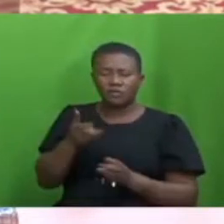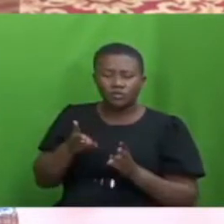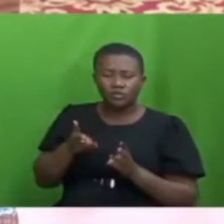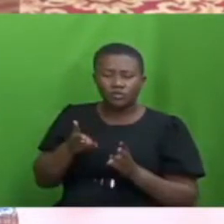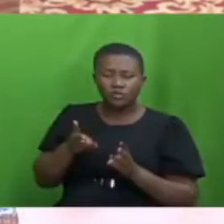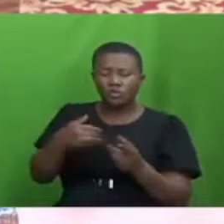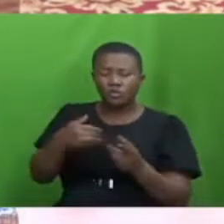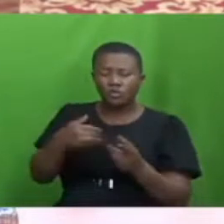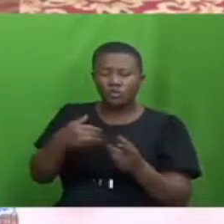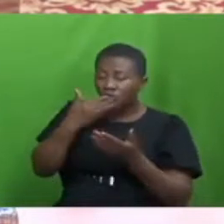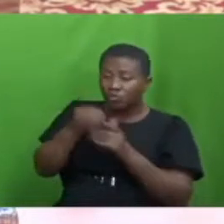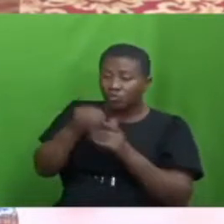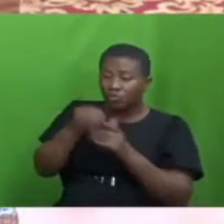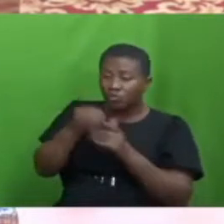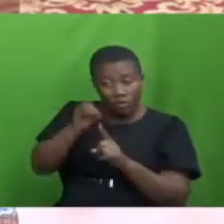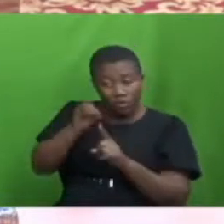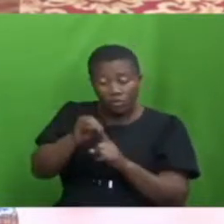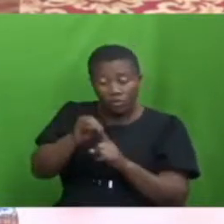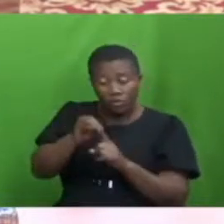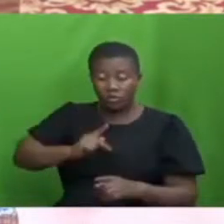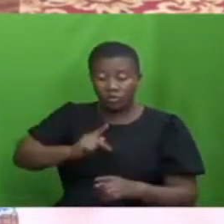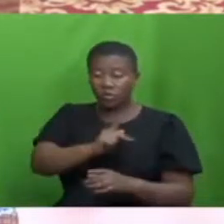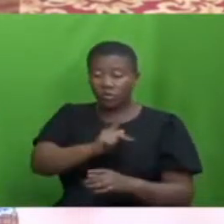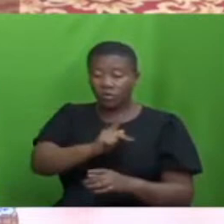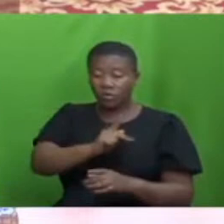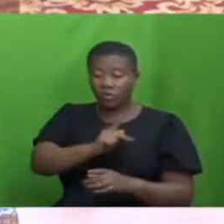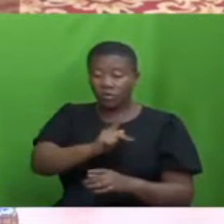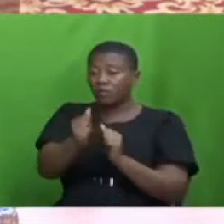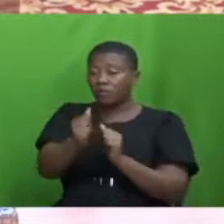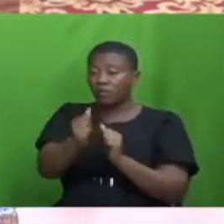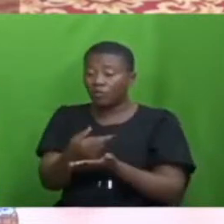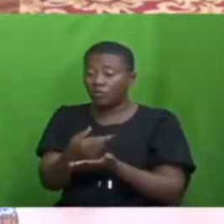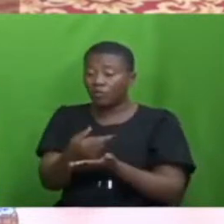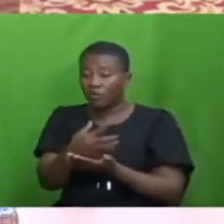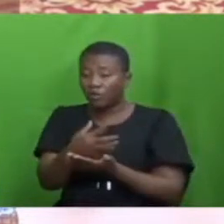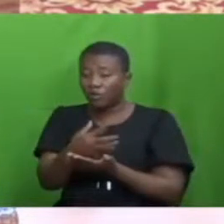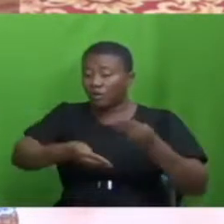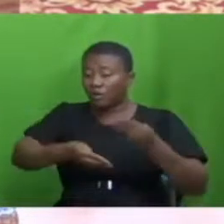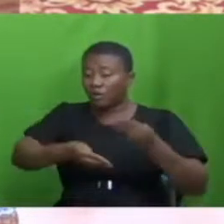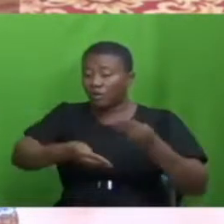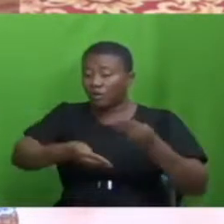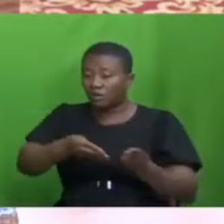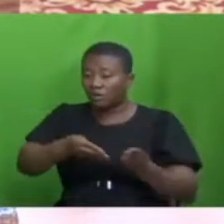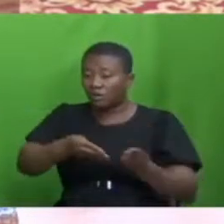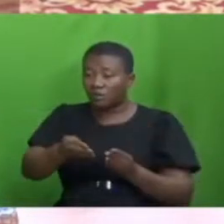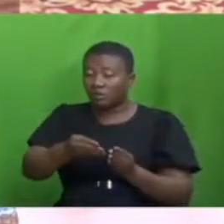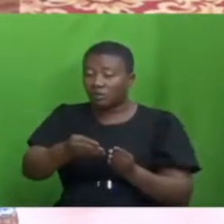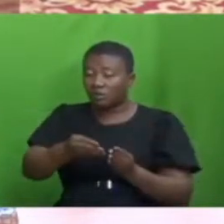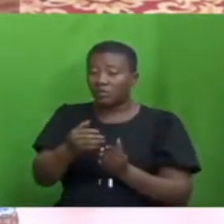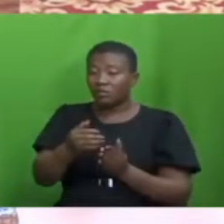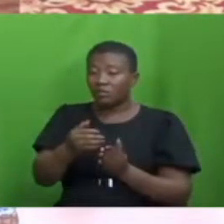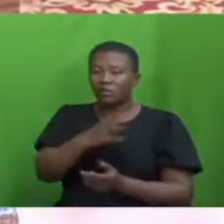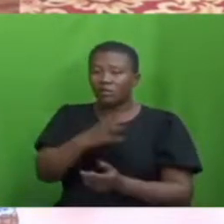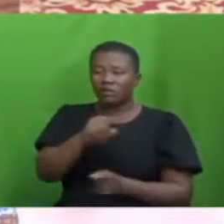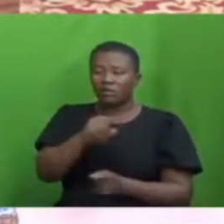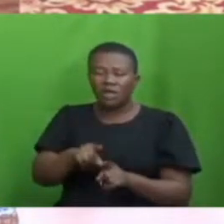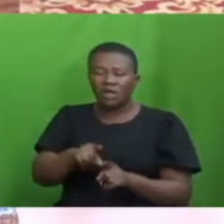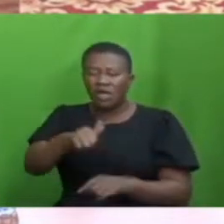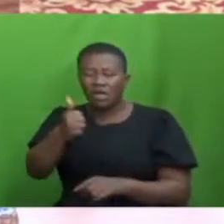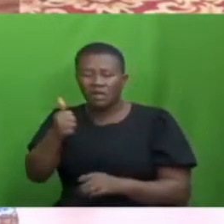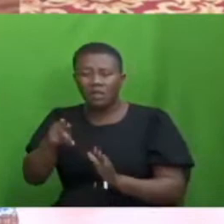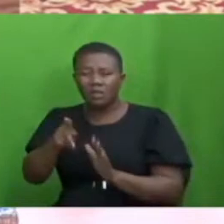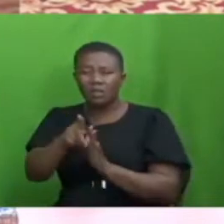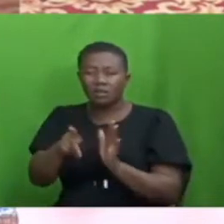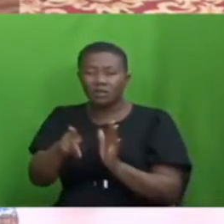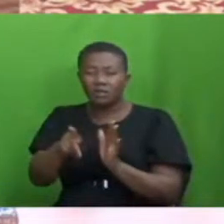objective, Parliament passed the revenue and expenditure measures as well as several other macro-critical economic policies